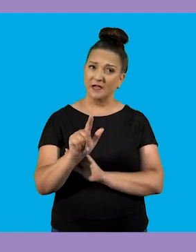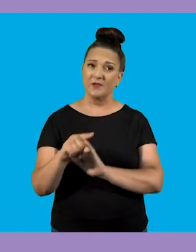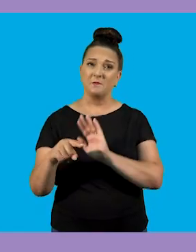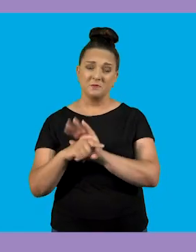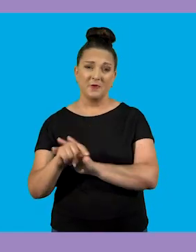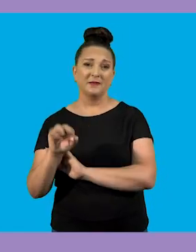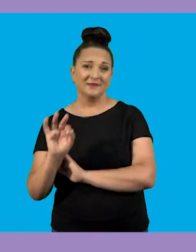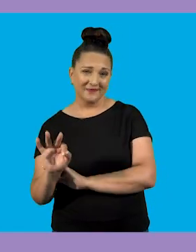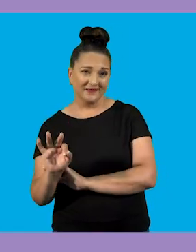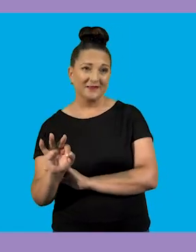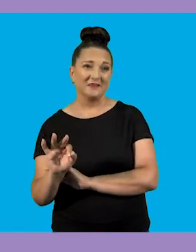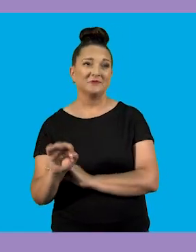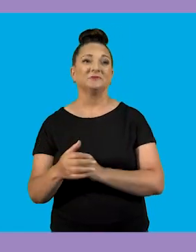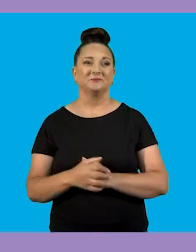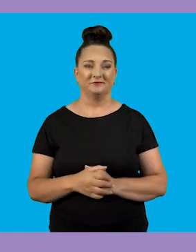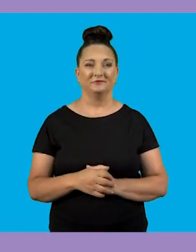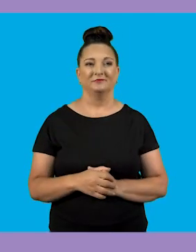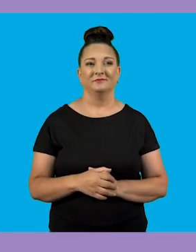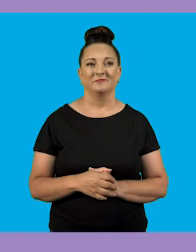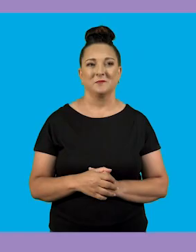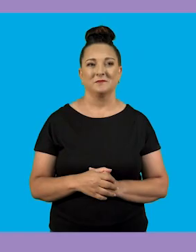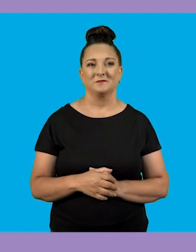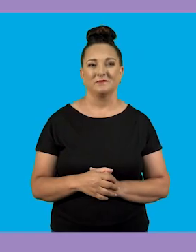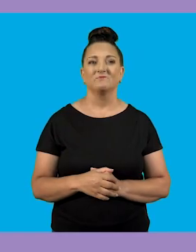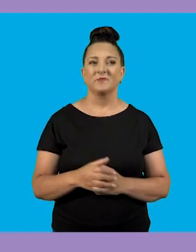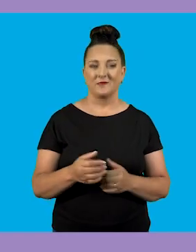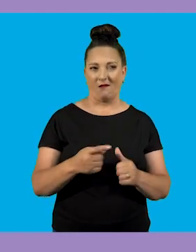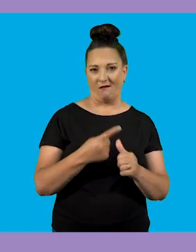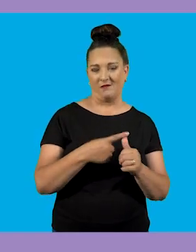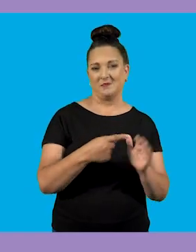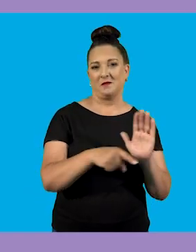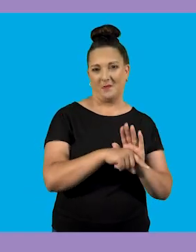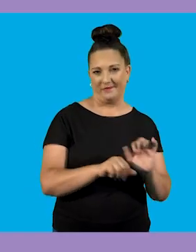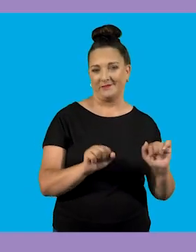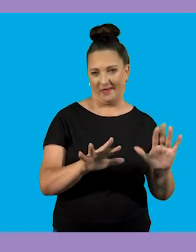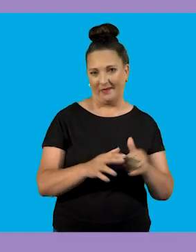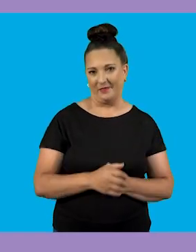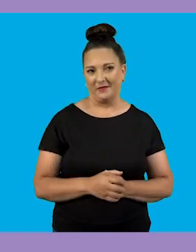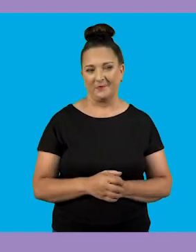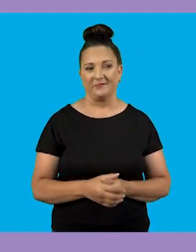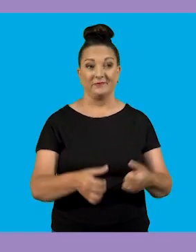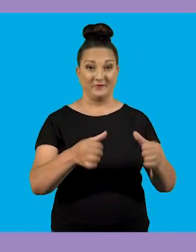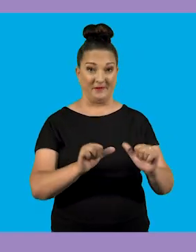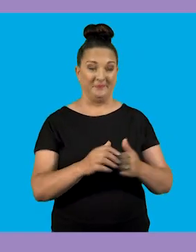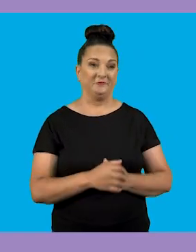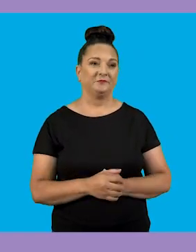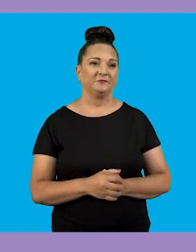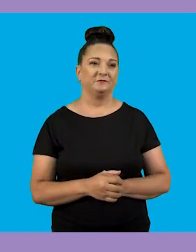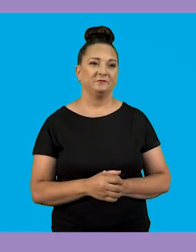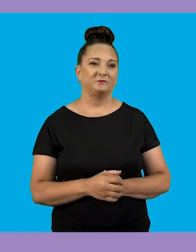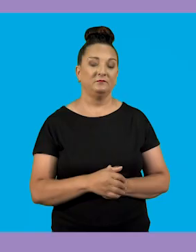7 minus 3 will give us a minus 10. Let's move on to number